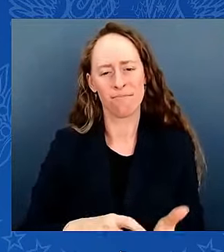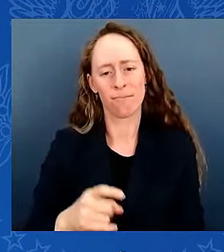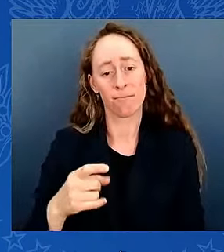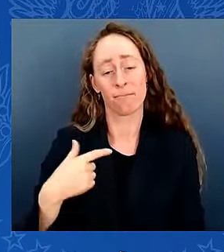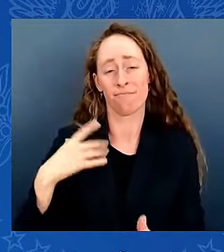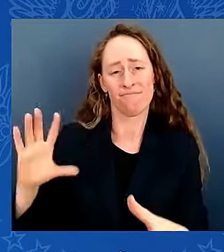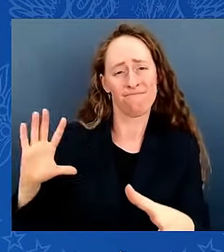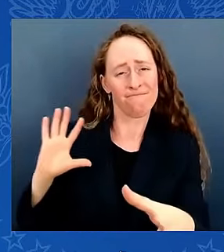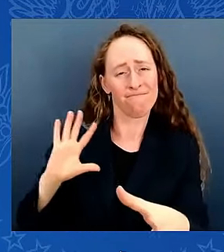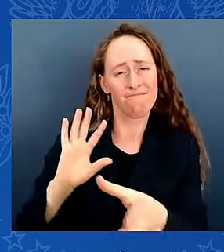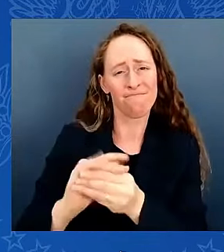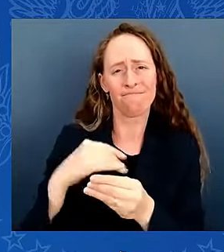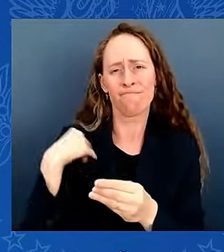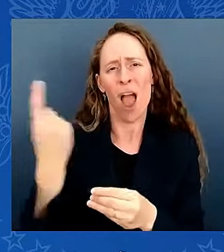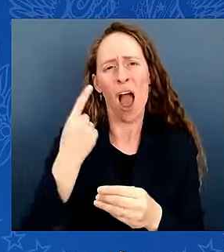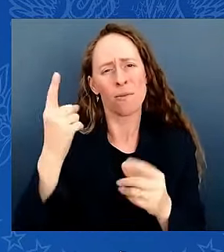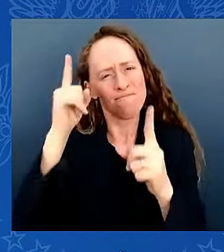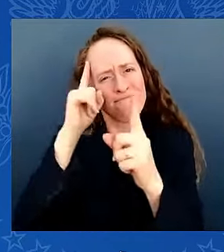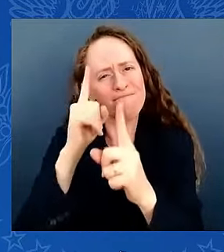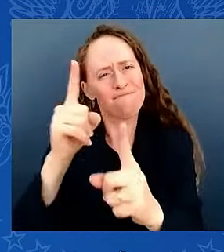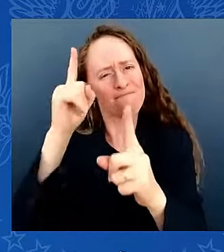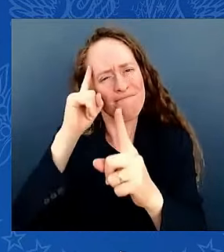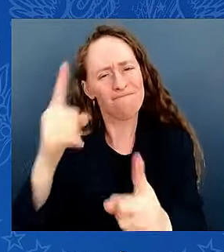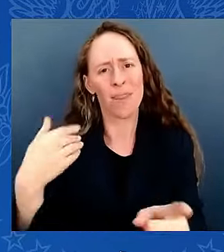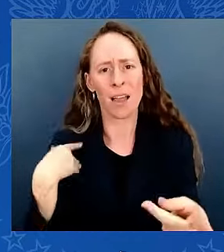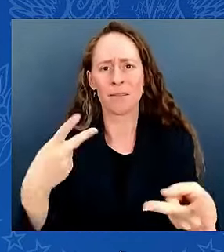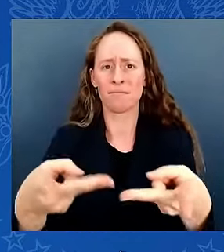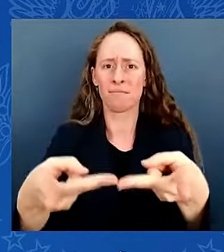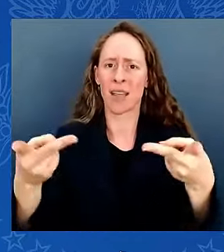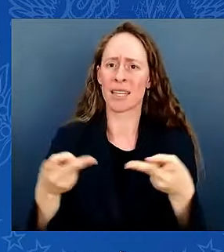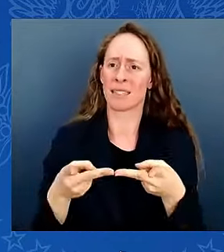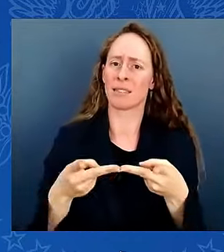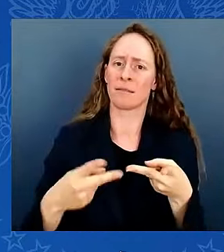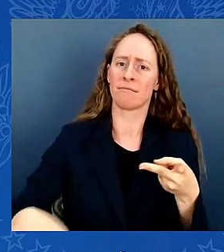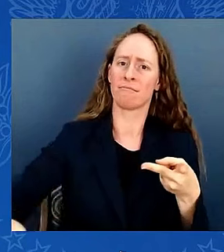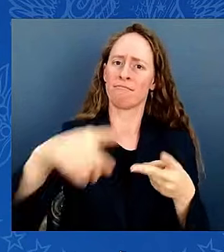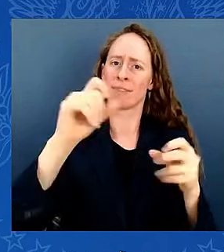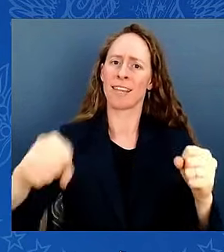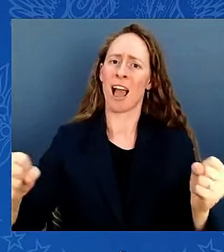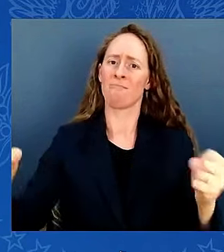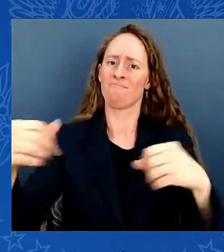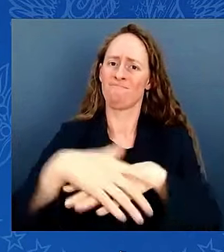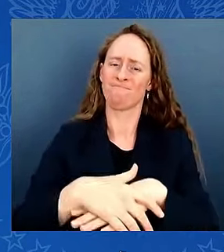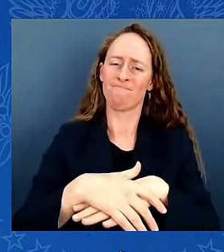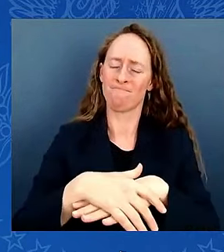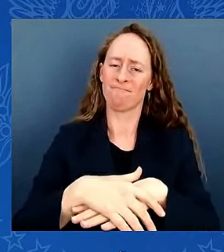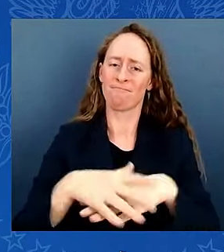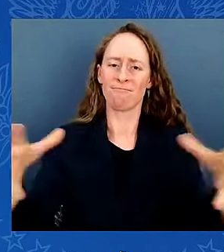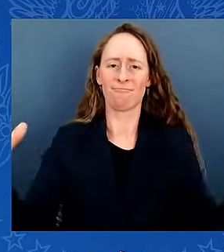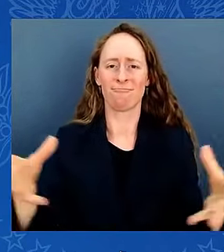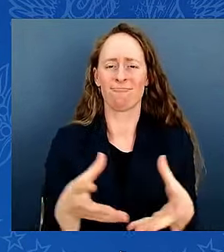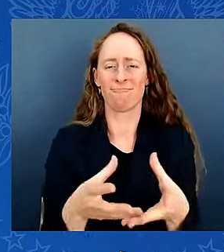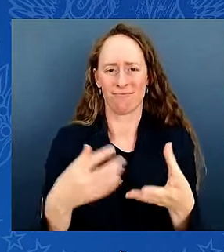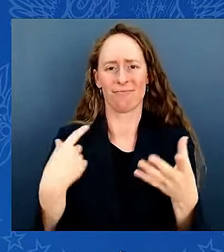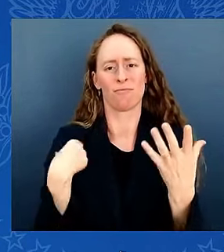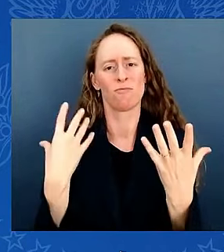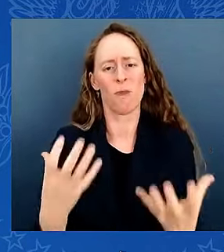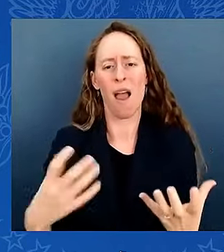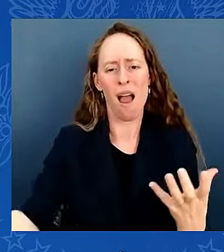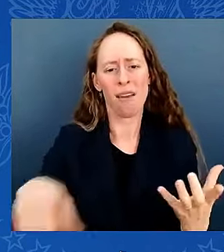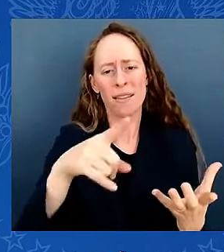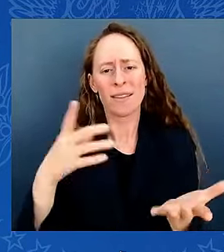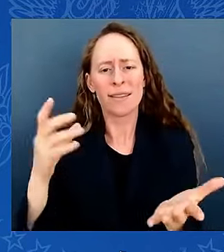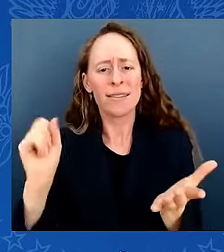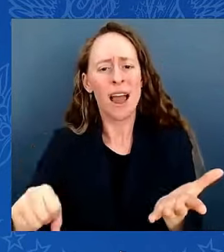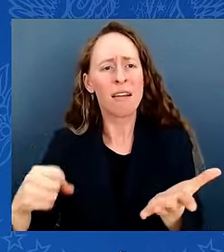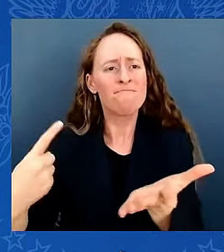an atmosphere for our community to feel seen and express ourselves freely isn't always accepted in all places. So